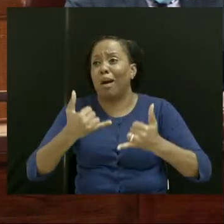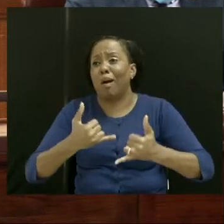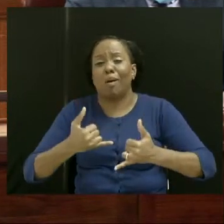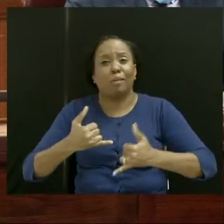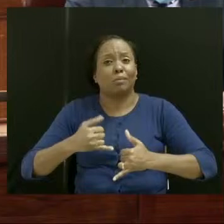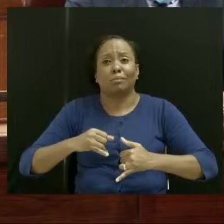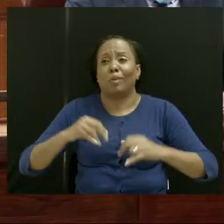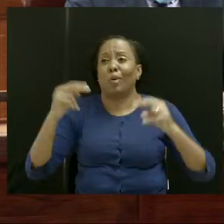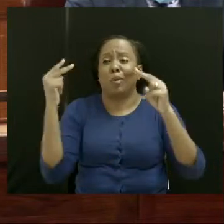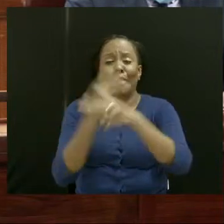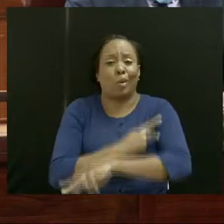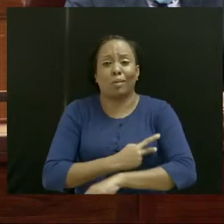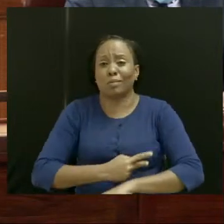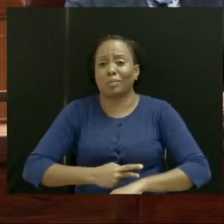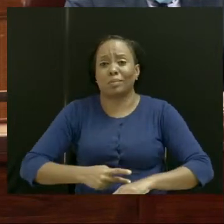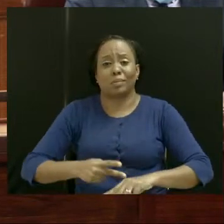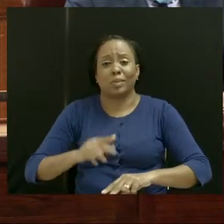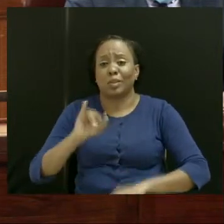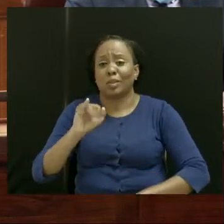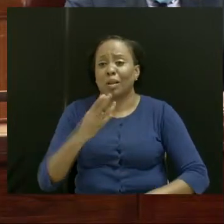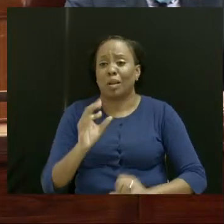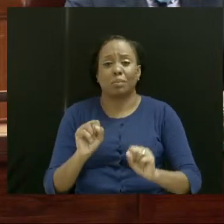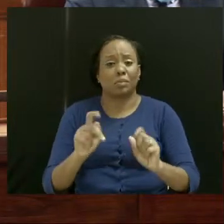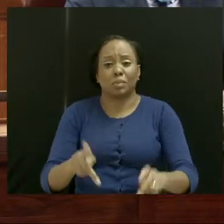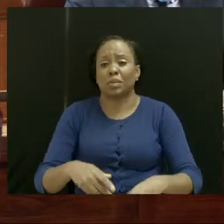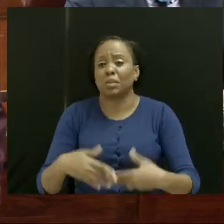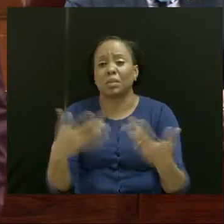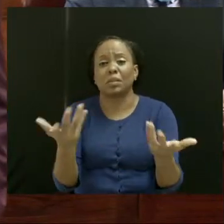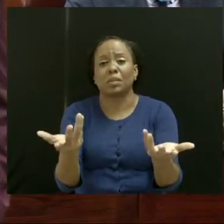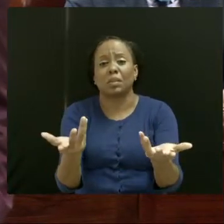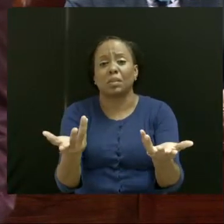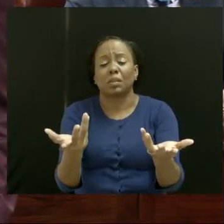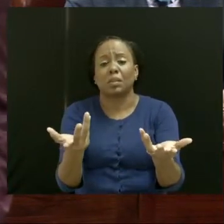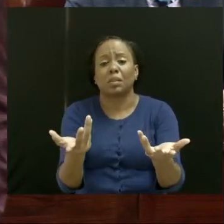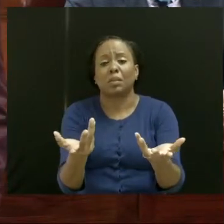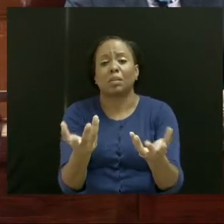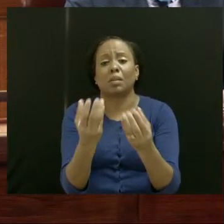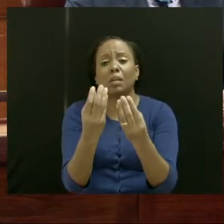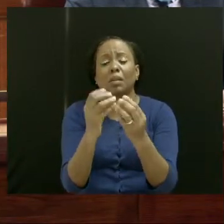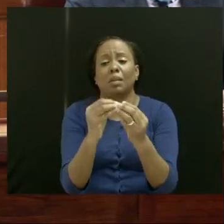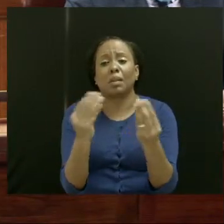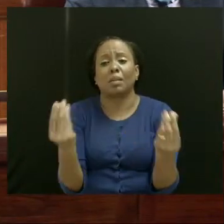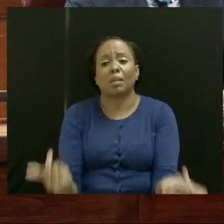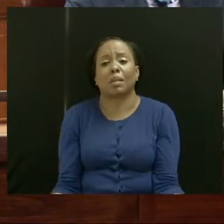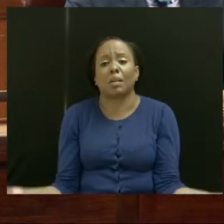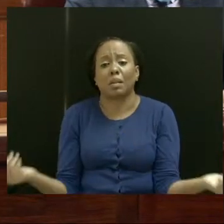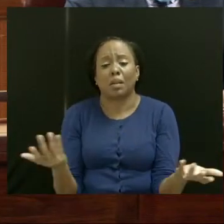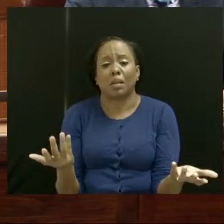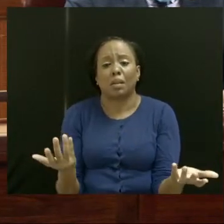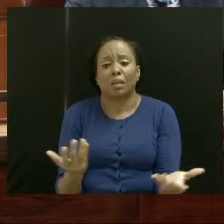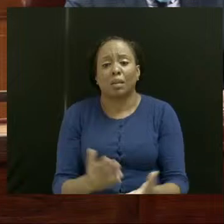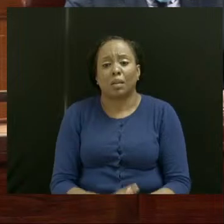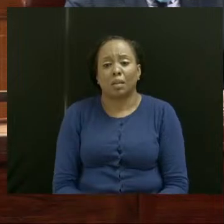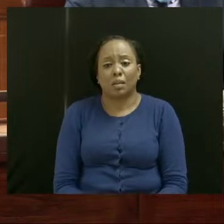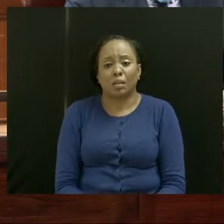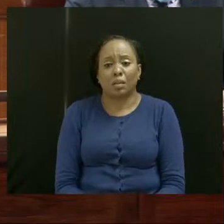young people behind us when they come to the doors of the job market.